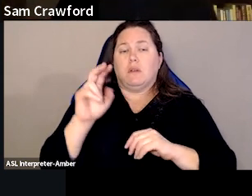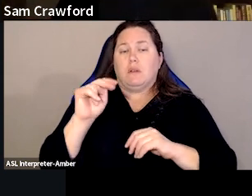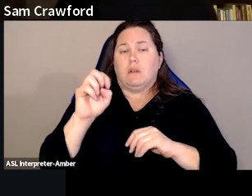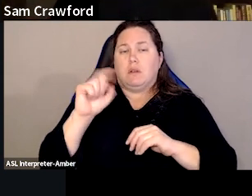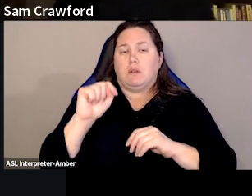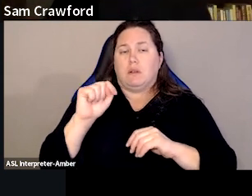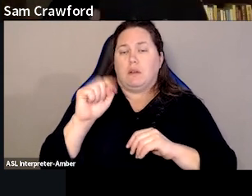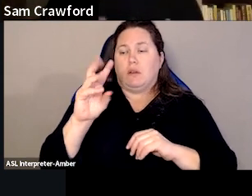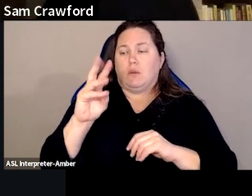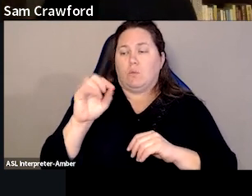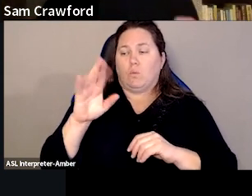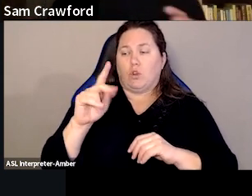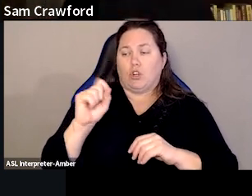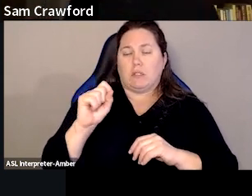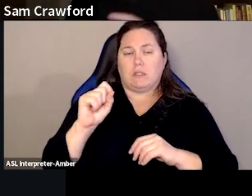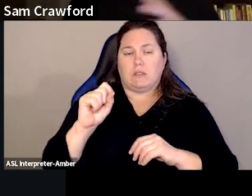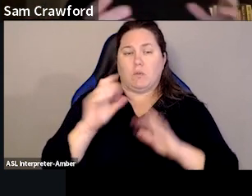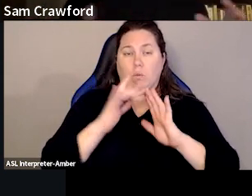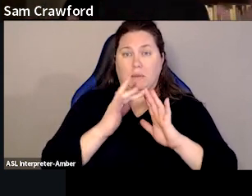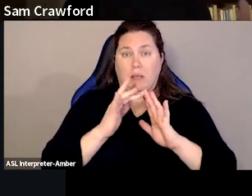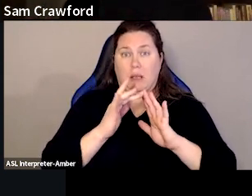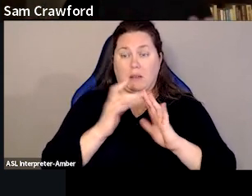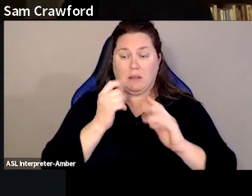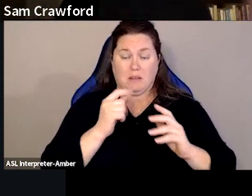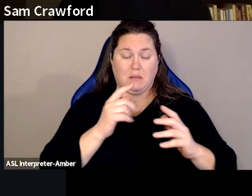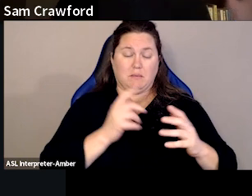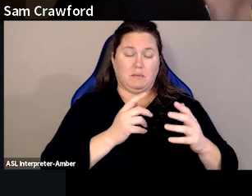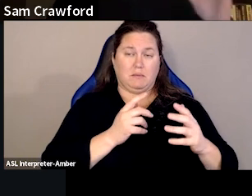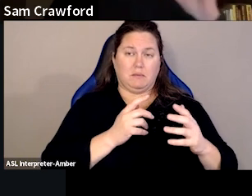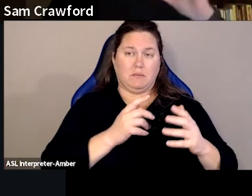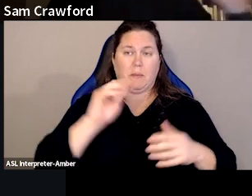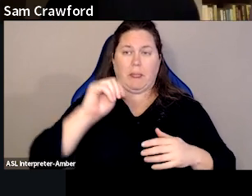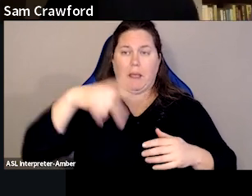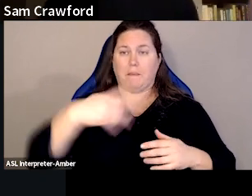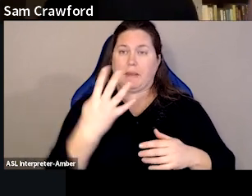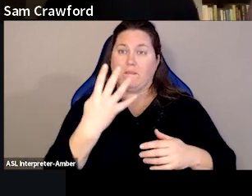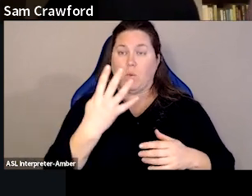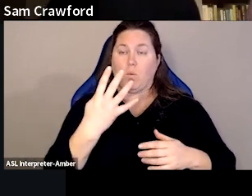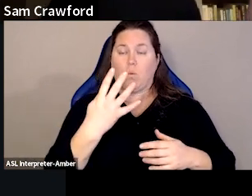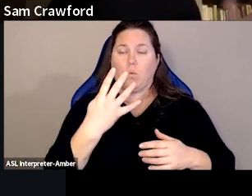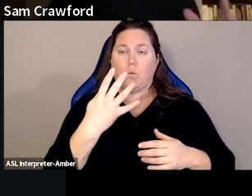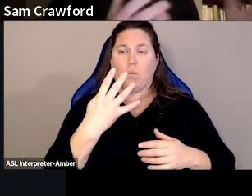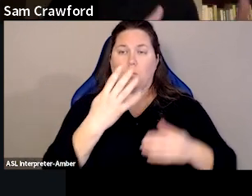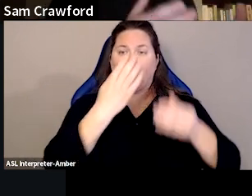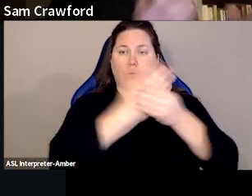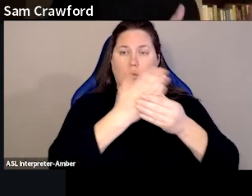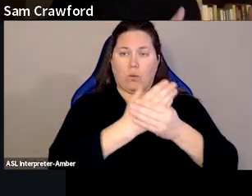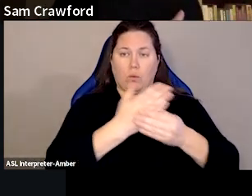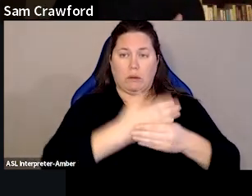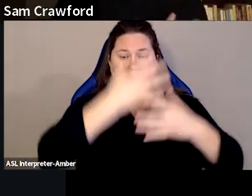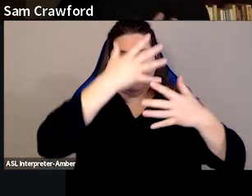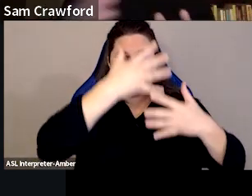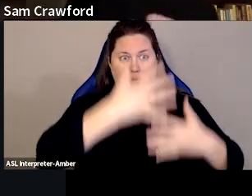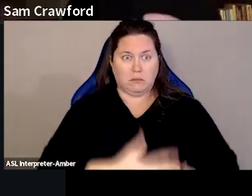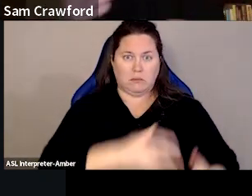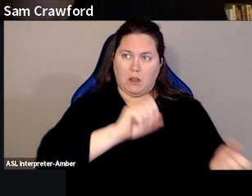video library. So instead of uploading tons and tons of MP4s to like